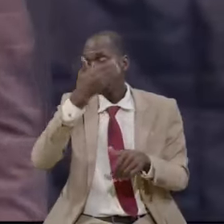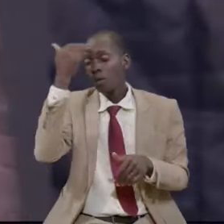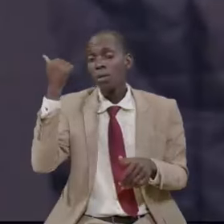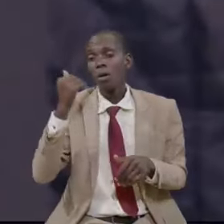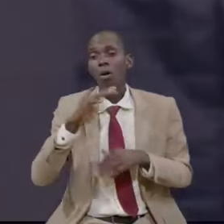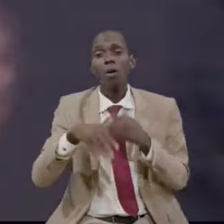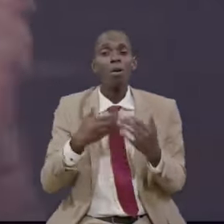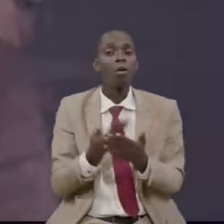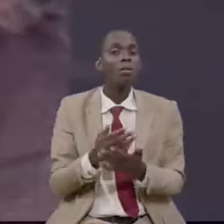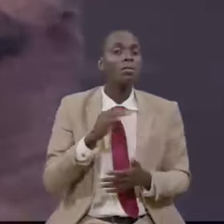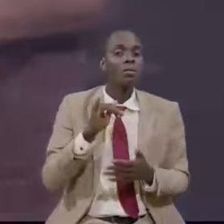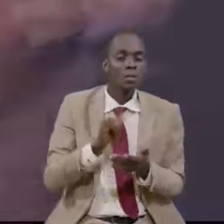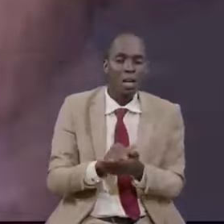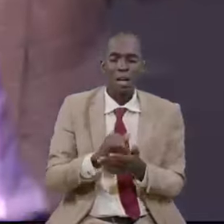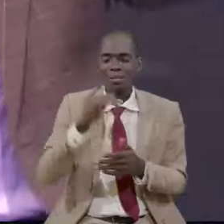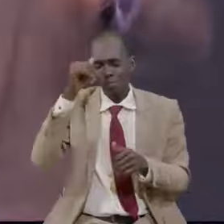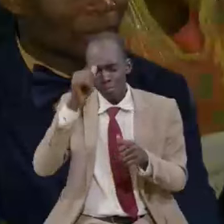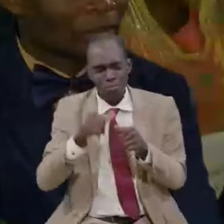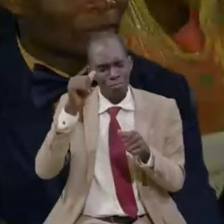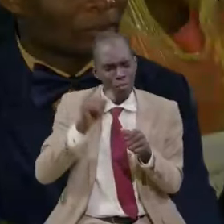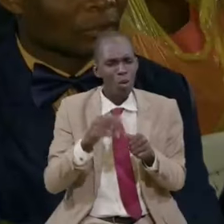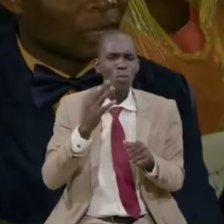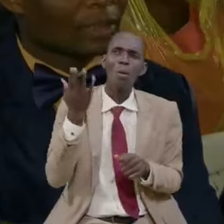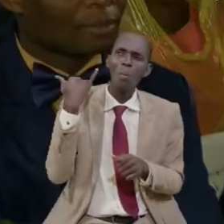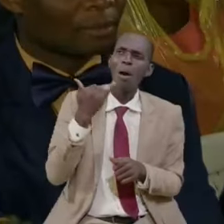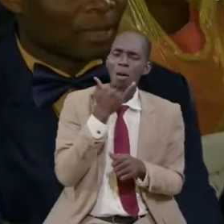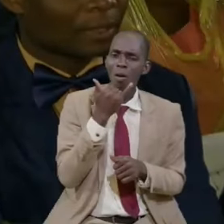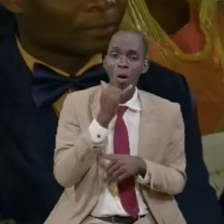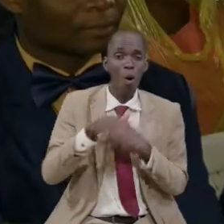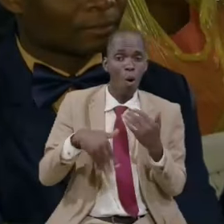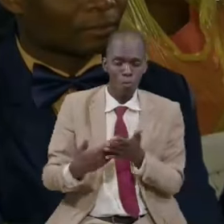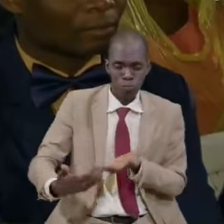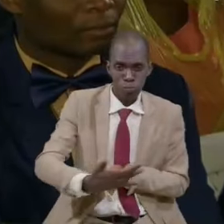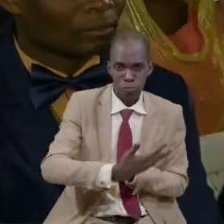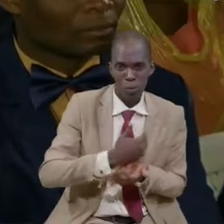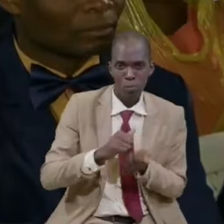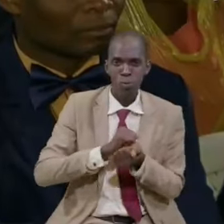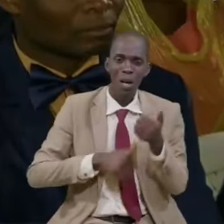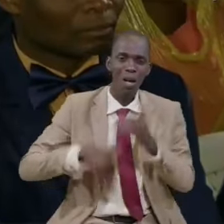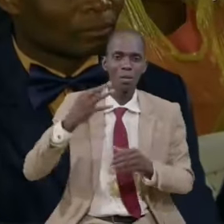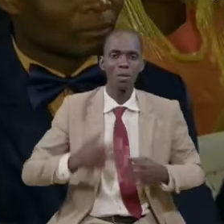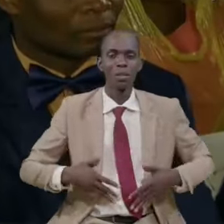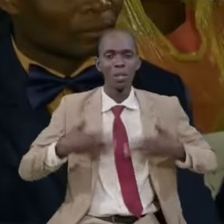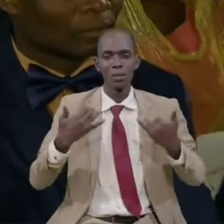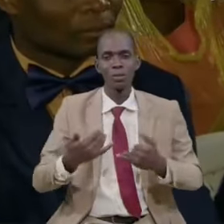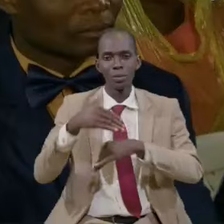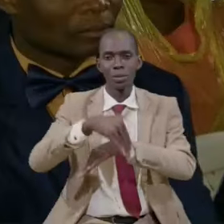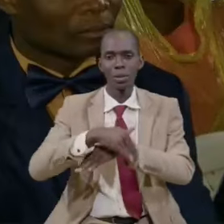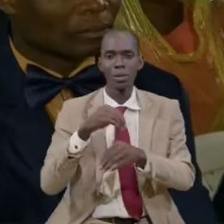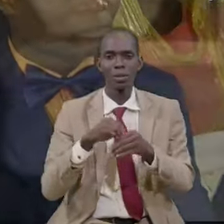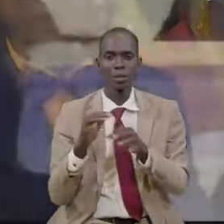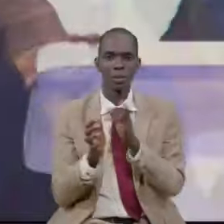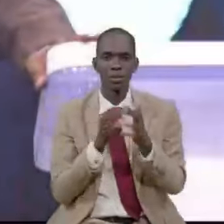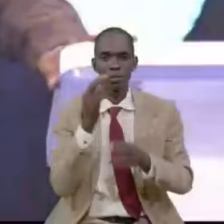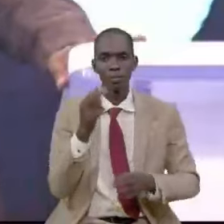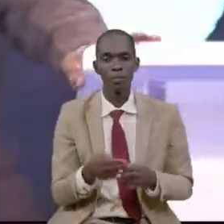your past life wiped away tonight. And then the Lord will take